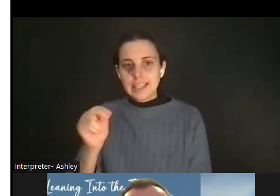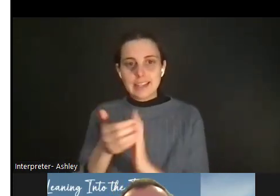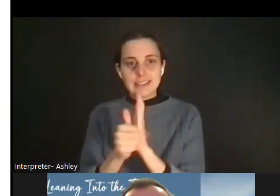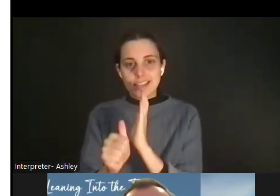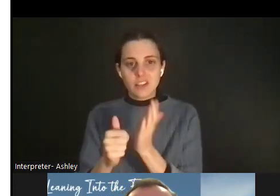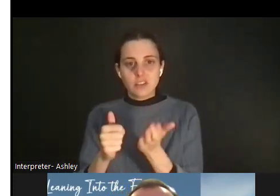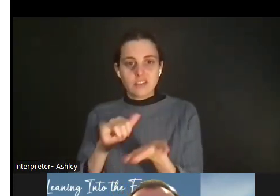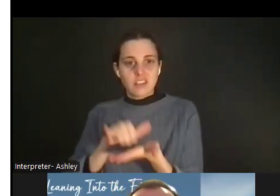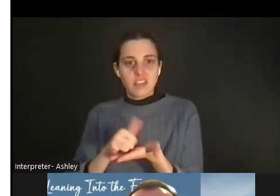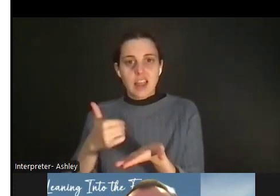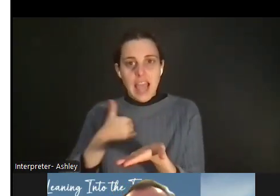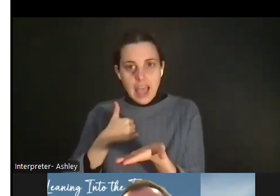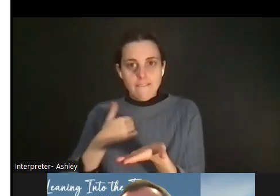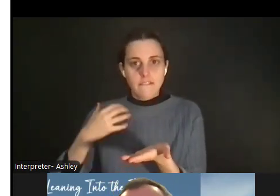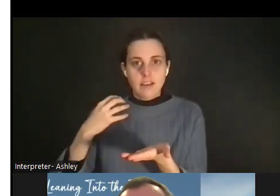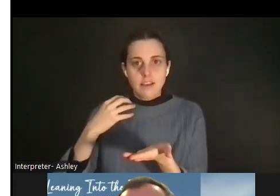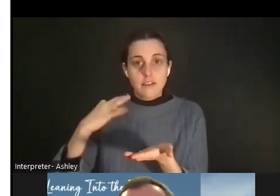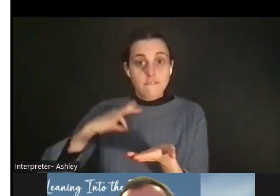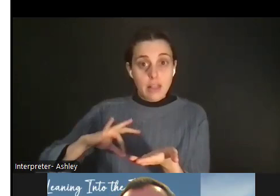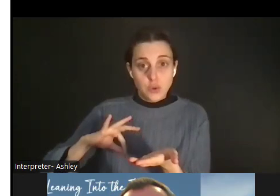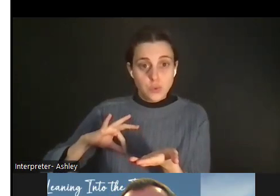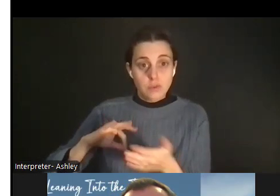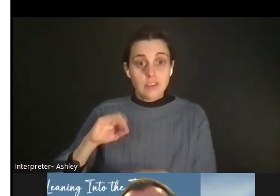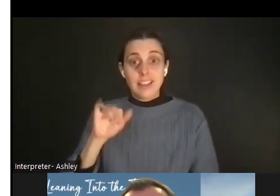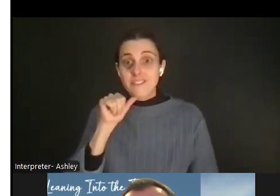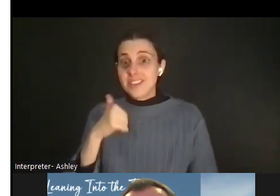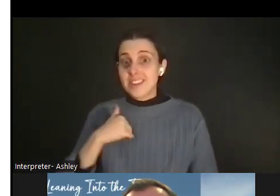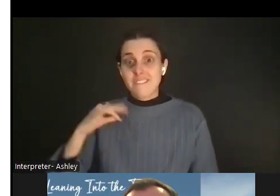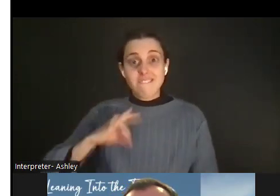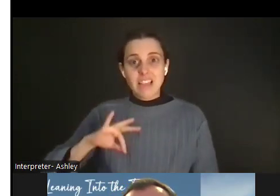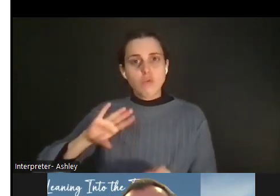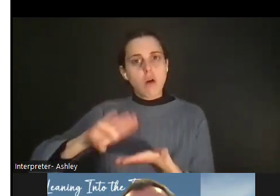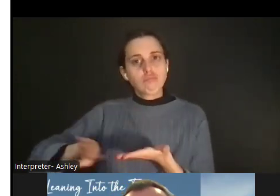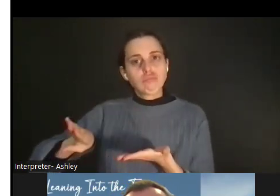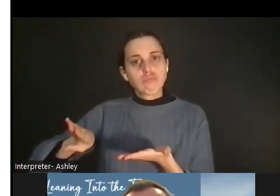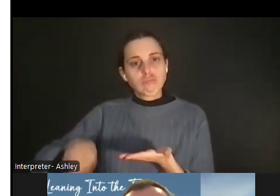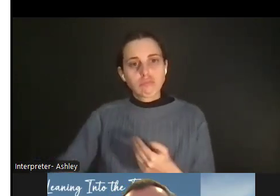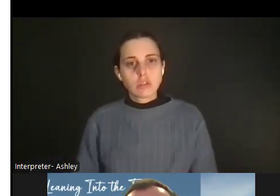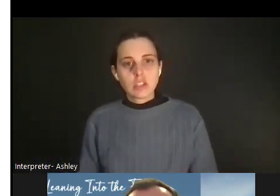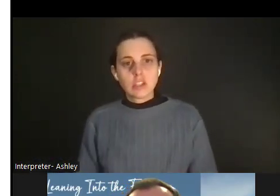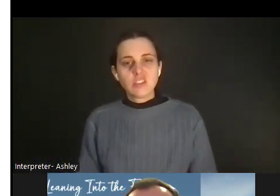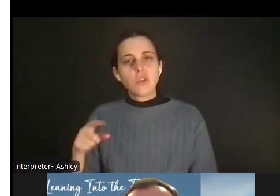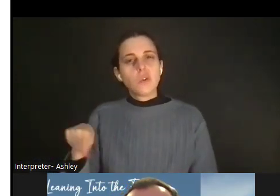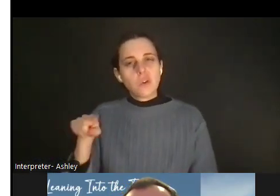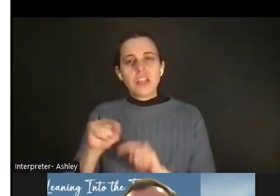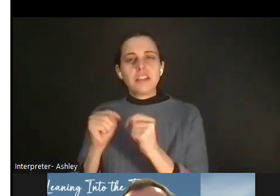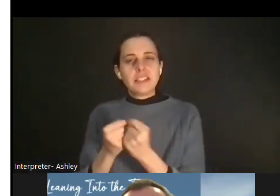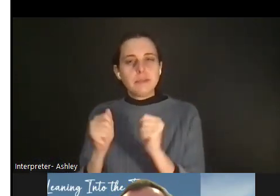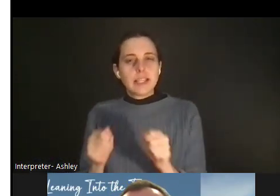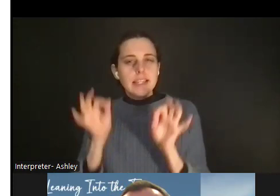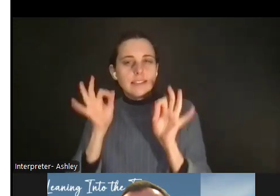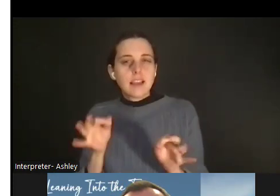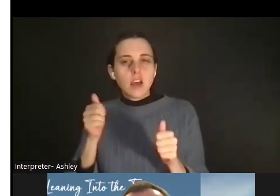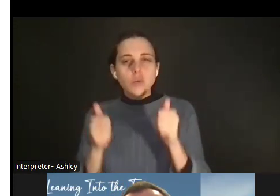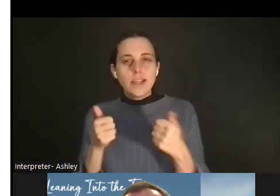not the one that do not add value in those trainings. So those teams can choose. And also to boost the